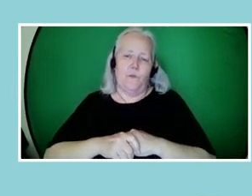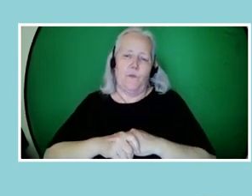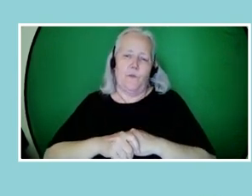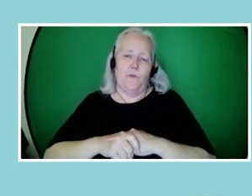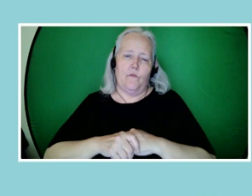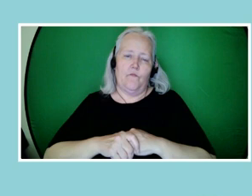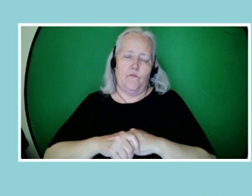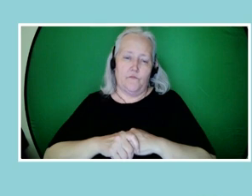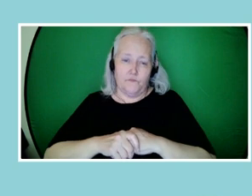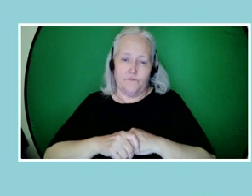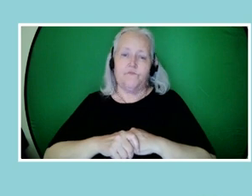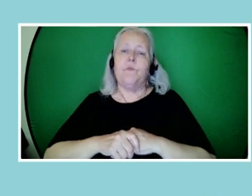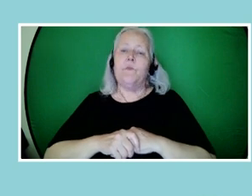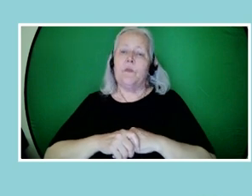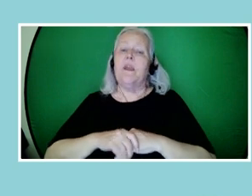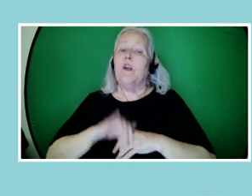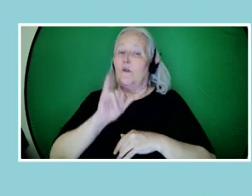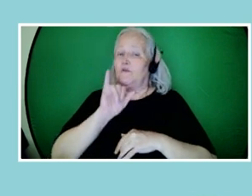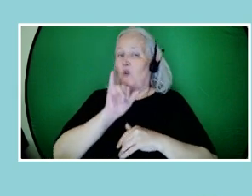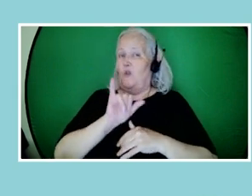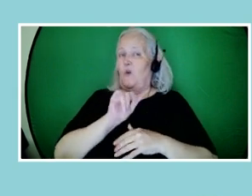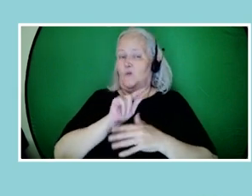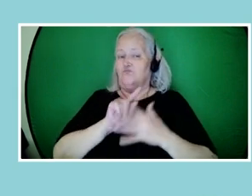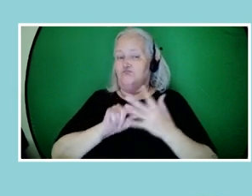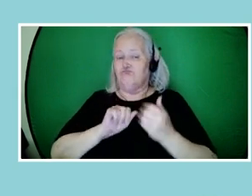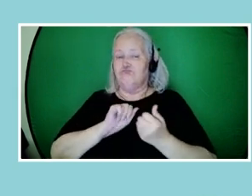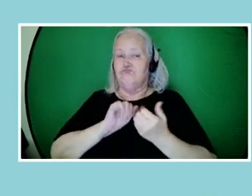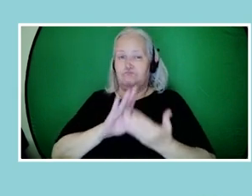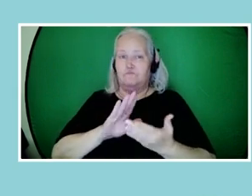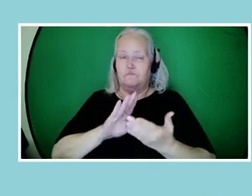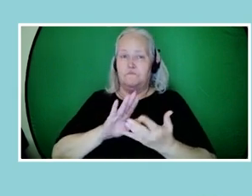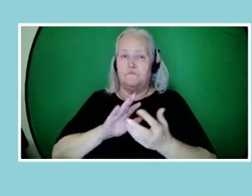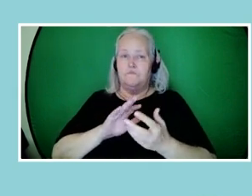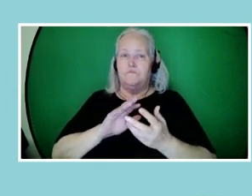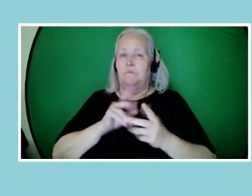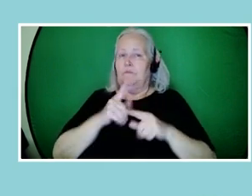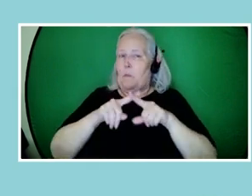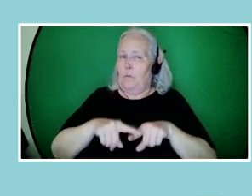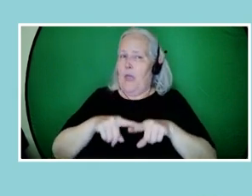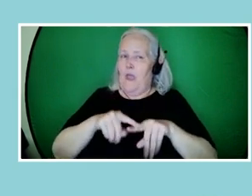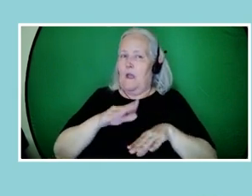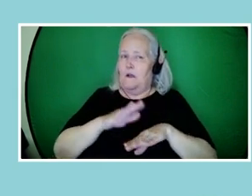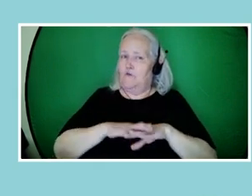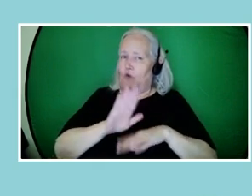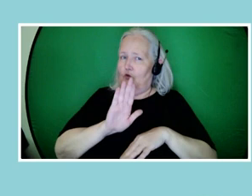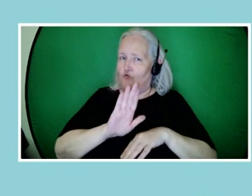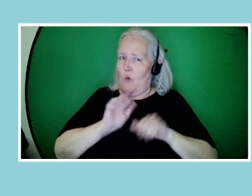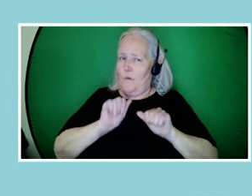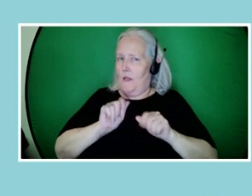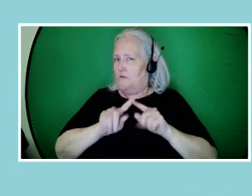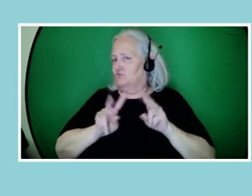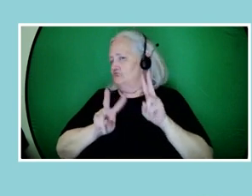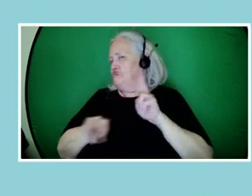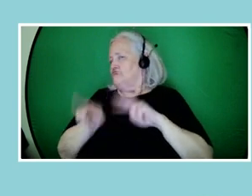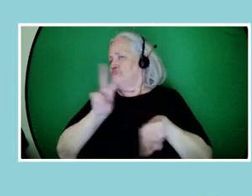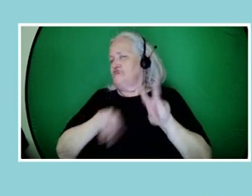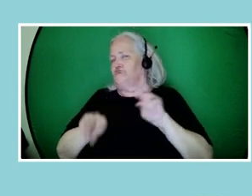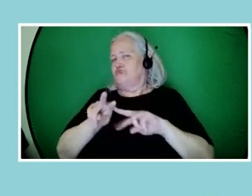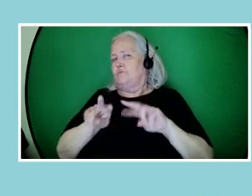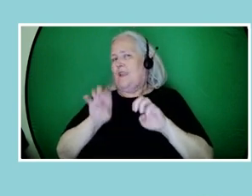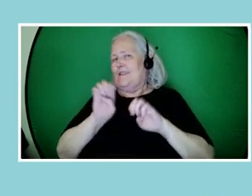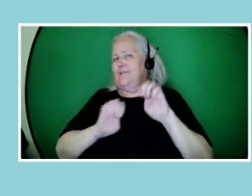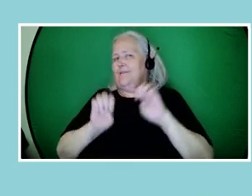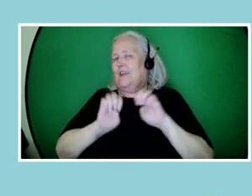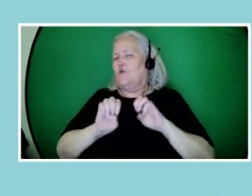So these techniques are based off of your ability to assess somebody else's